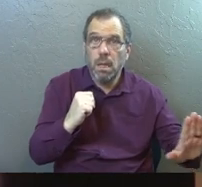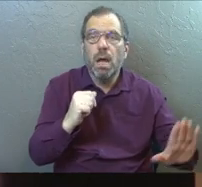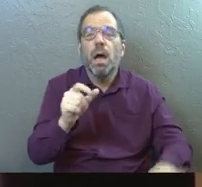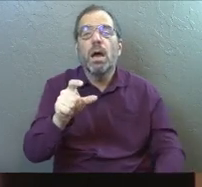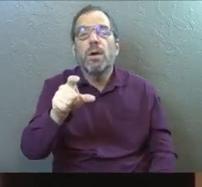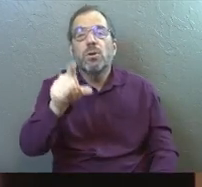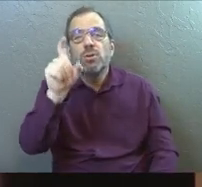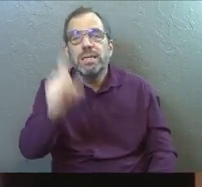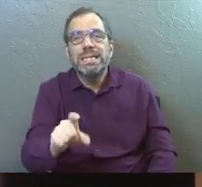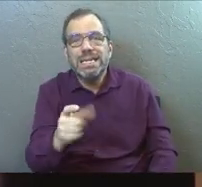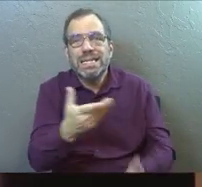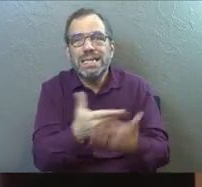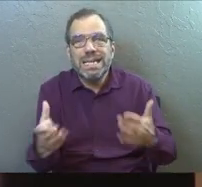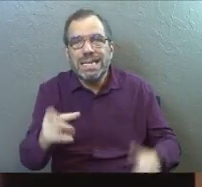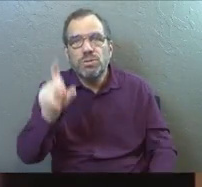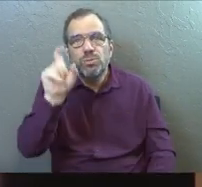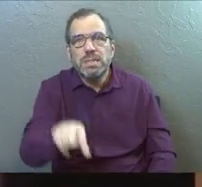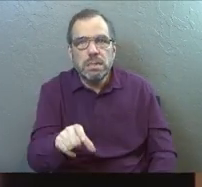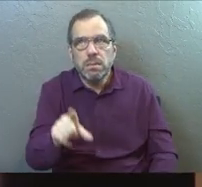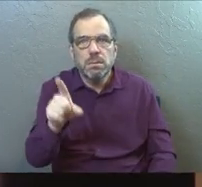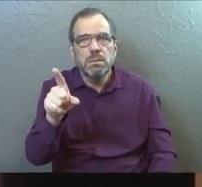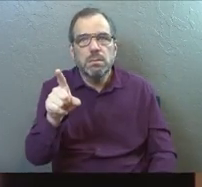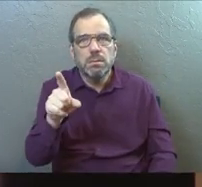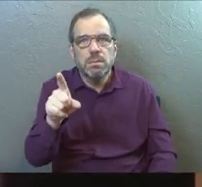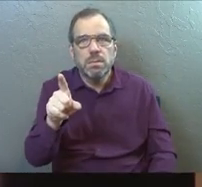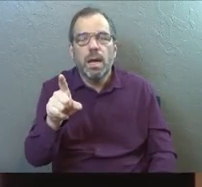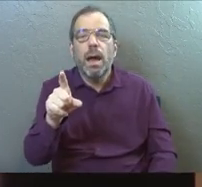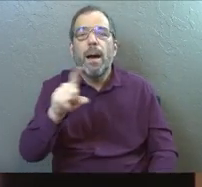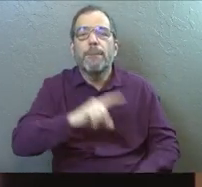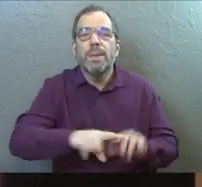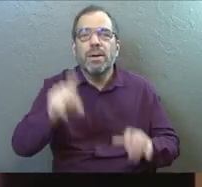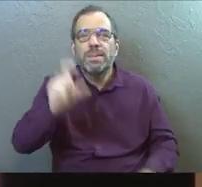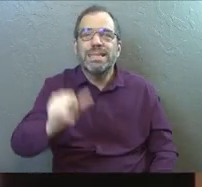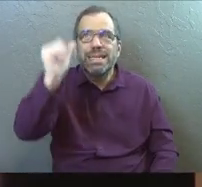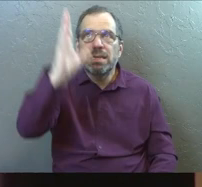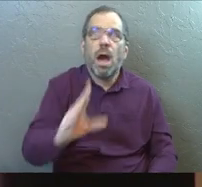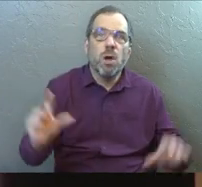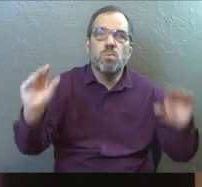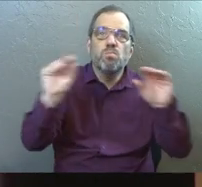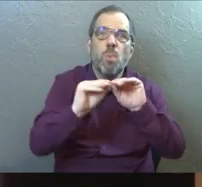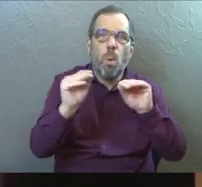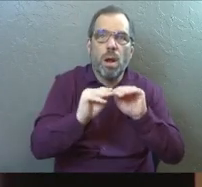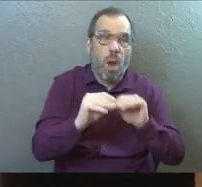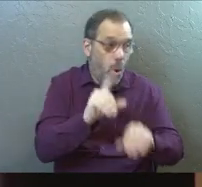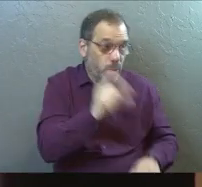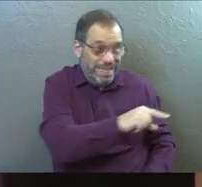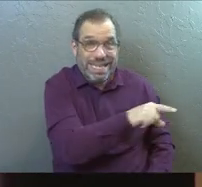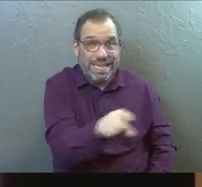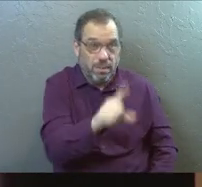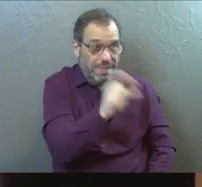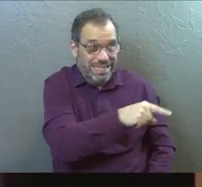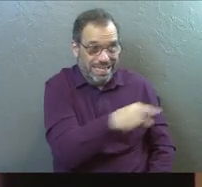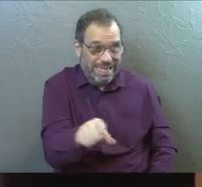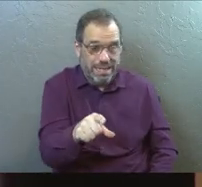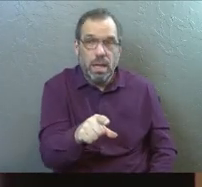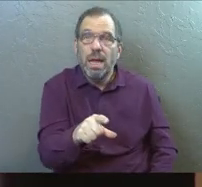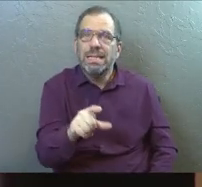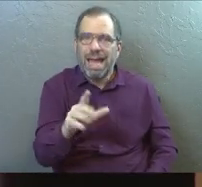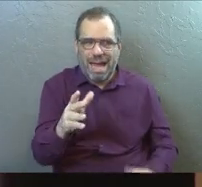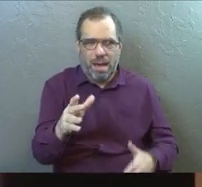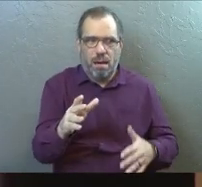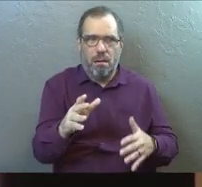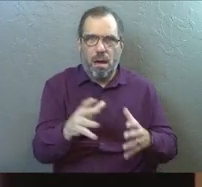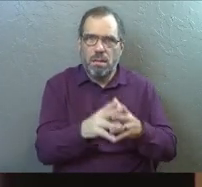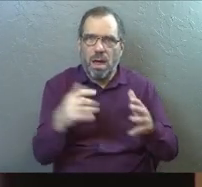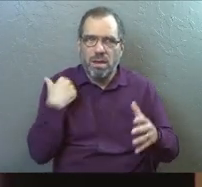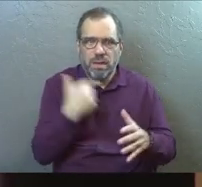We need the things that we need, but we need God more. Amen. And back to functionally,